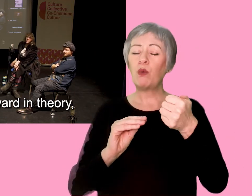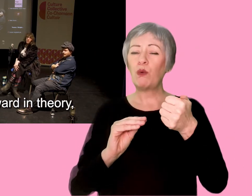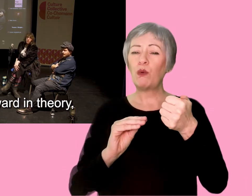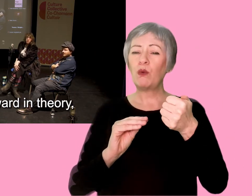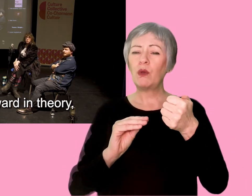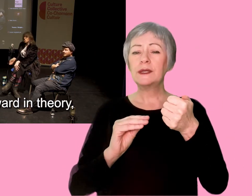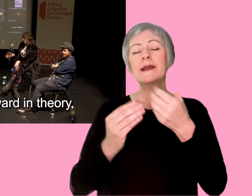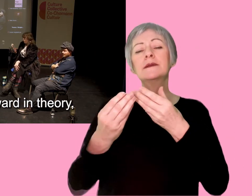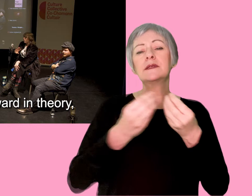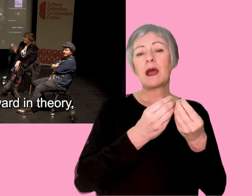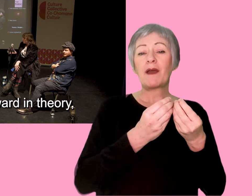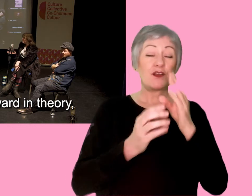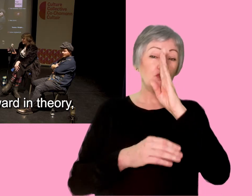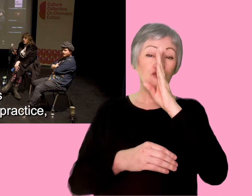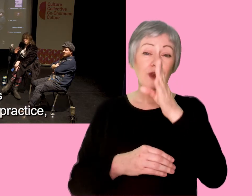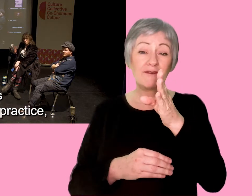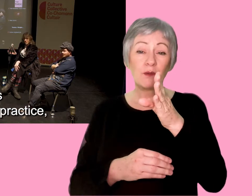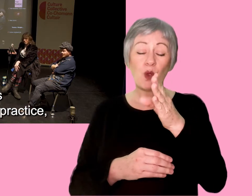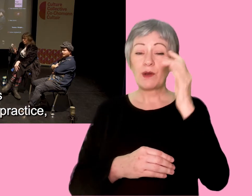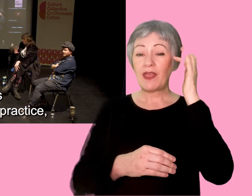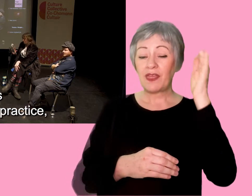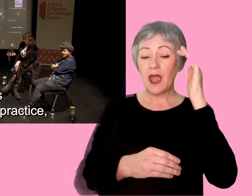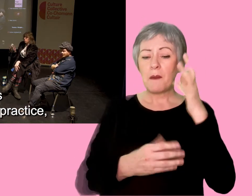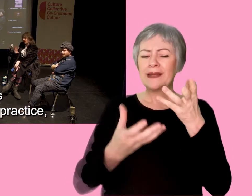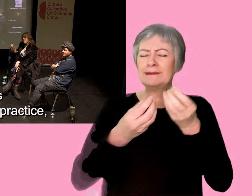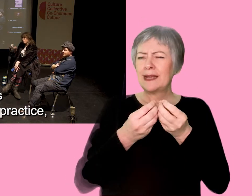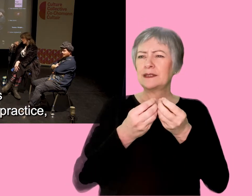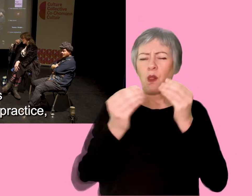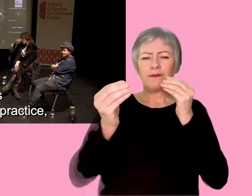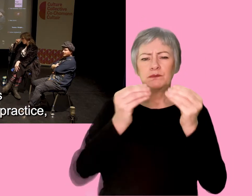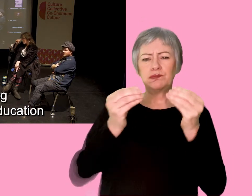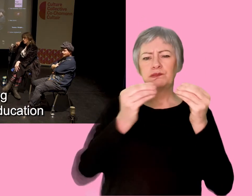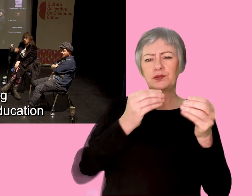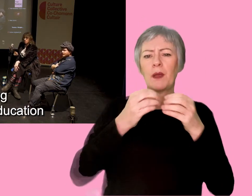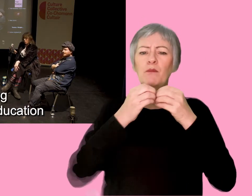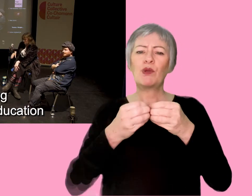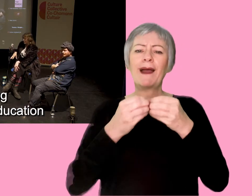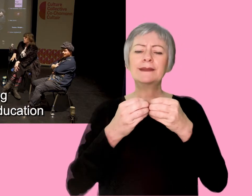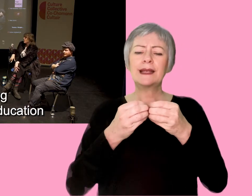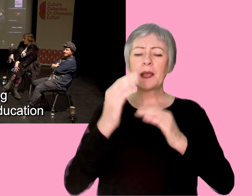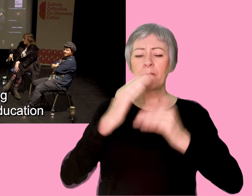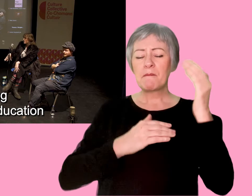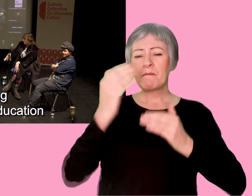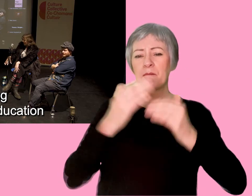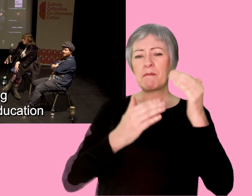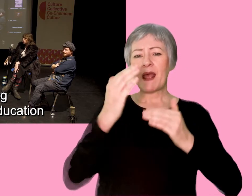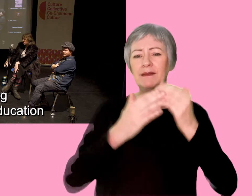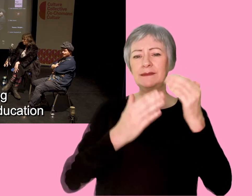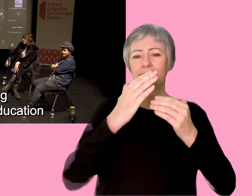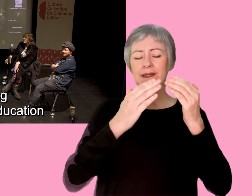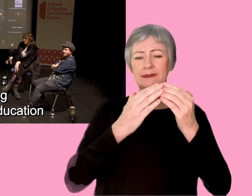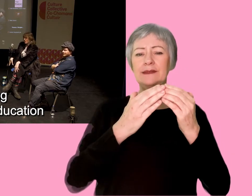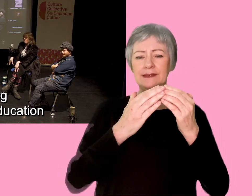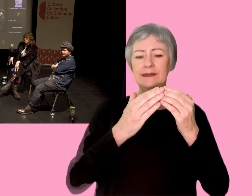is straightforward in theory, although takes a lot of reworking in practice, which is building multilingualism